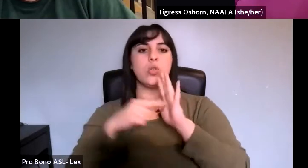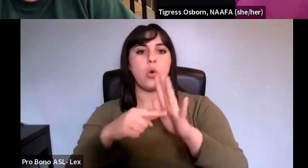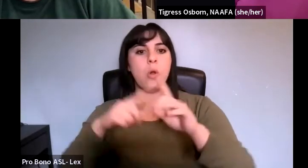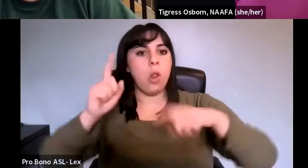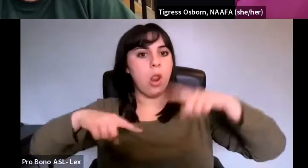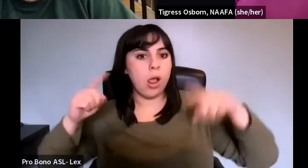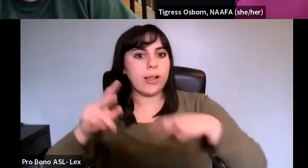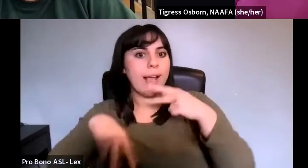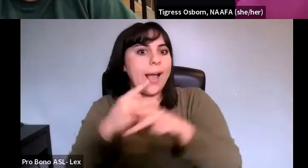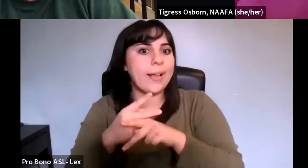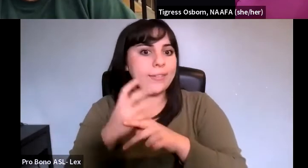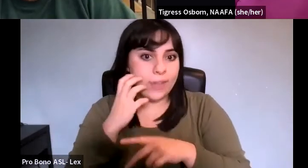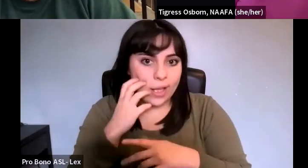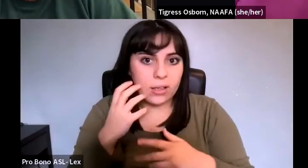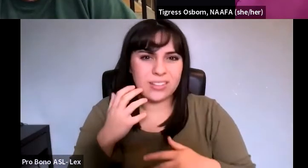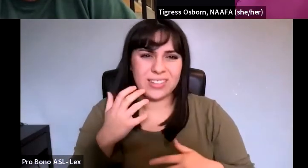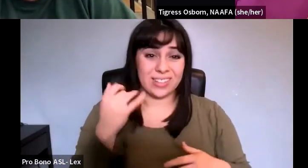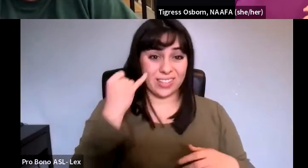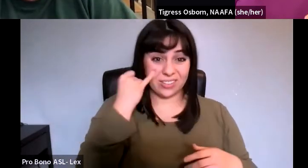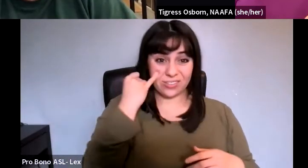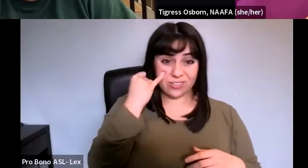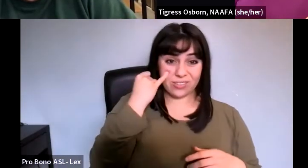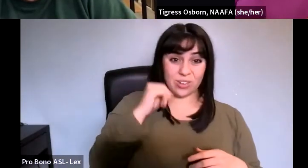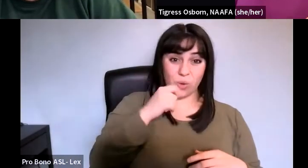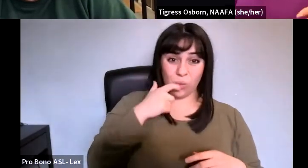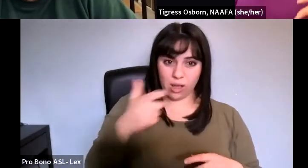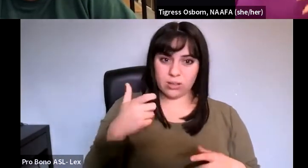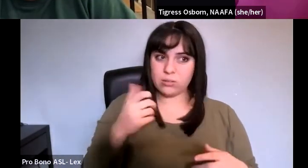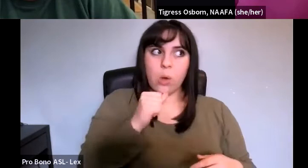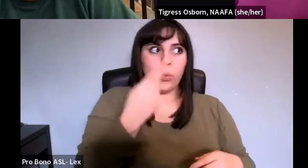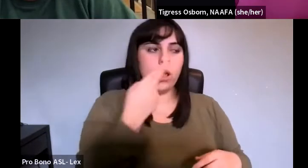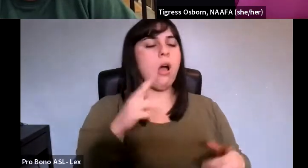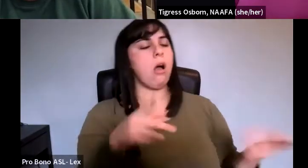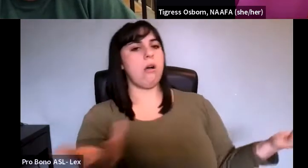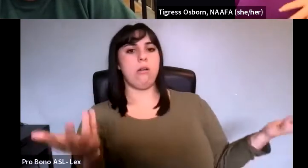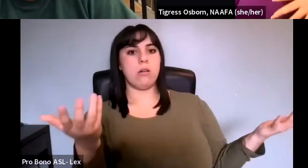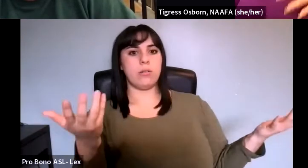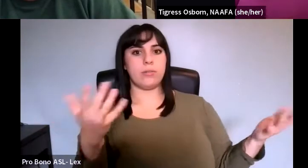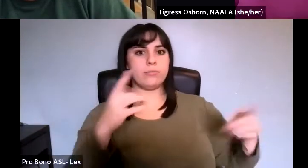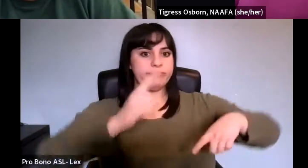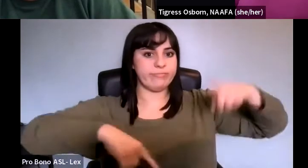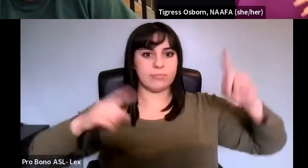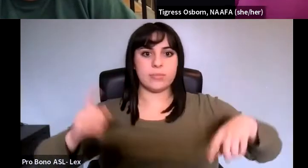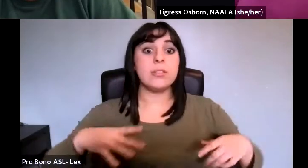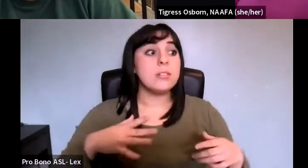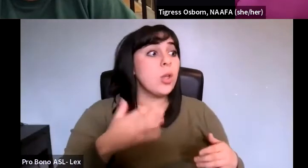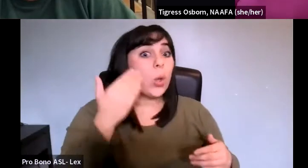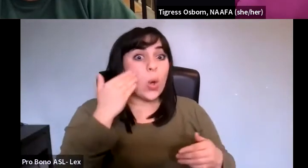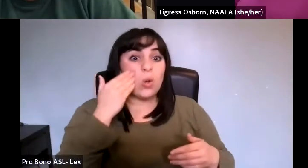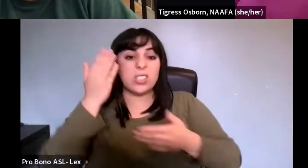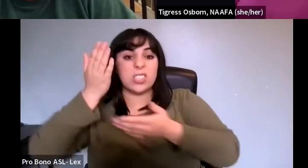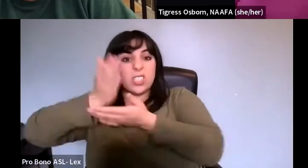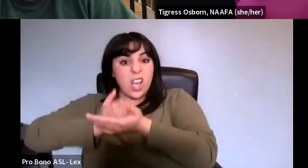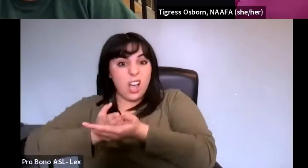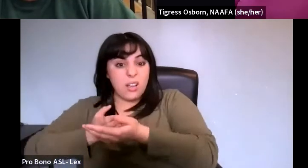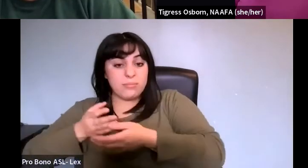like those bodies don't exist. And so what happens is people will be like, oh my God, that beast weighed 200 pounds. And